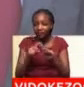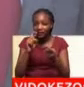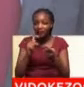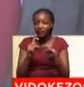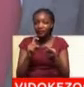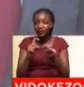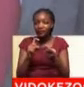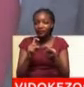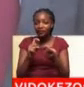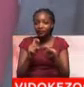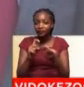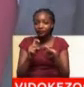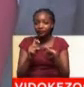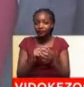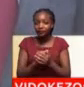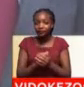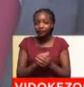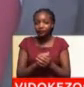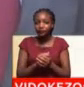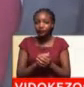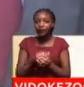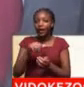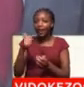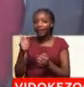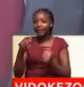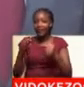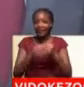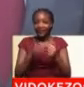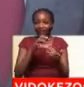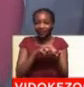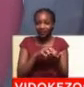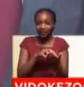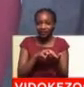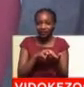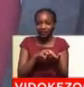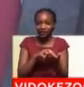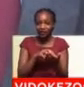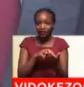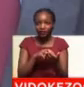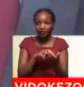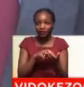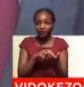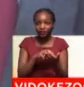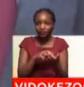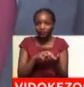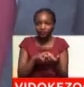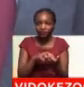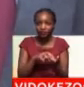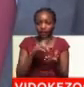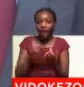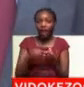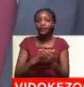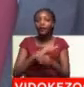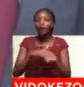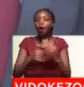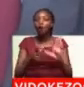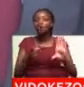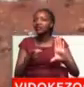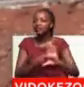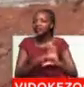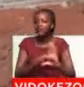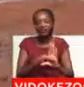and tested another 8 cases, all of which have turned out